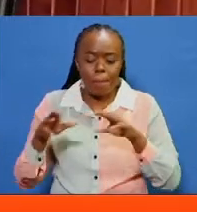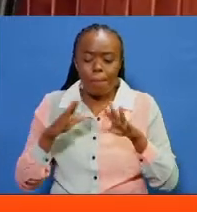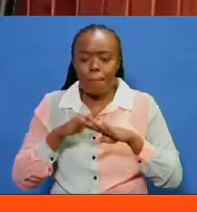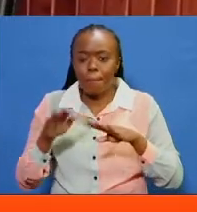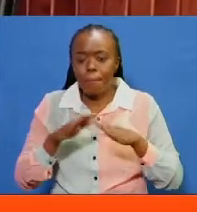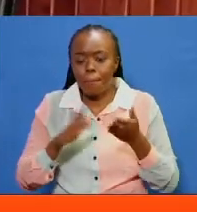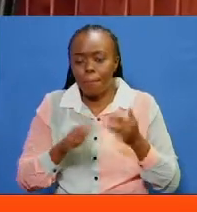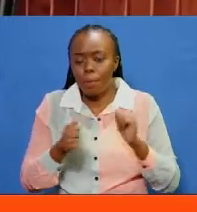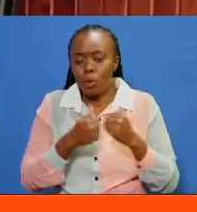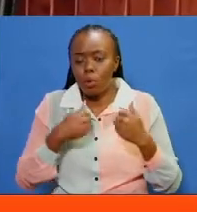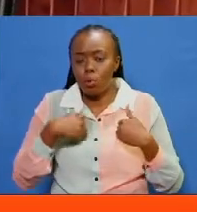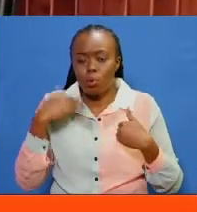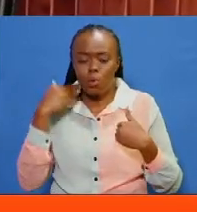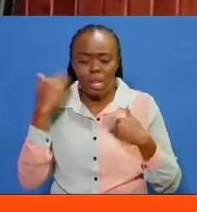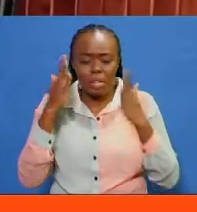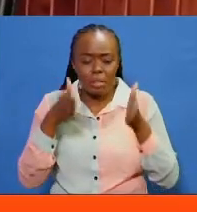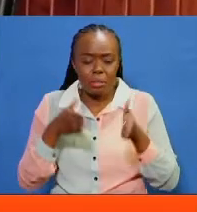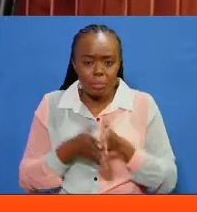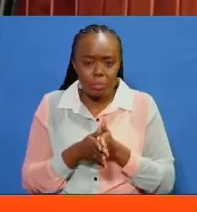pursue the killers.